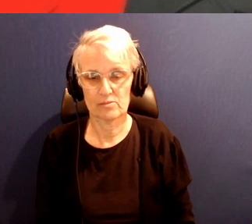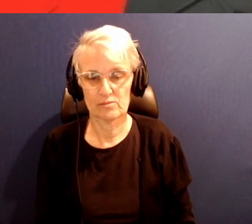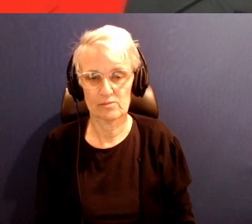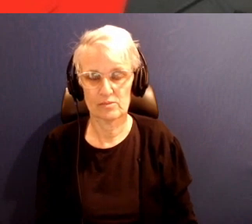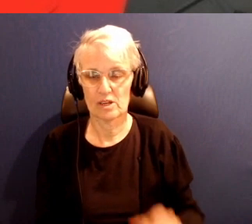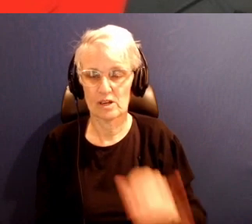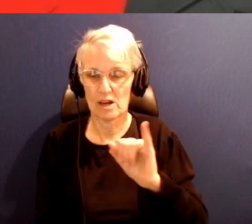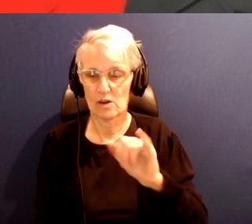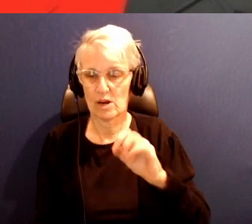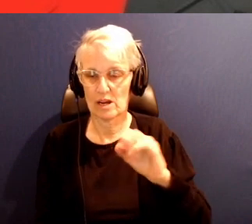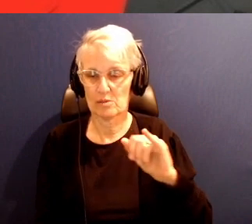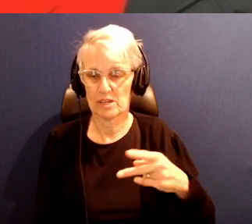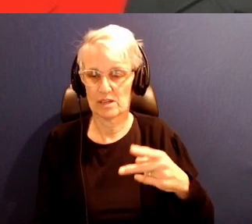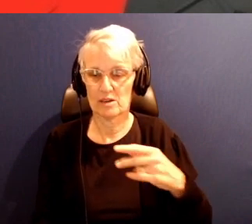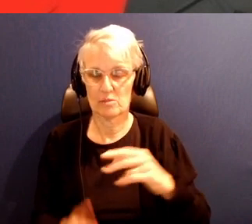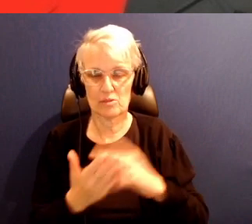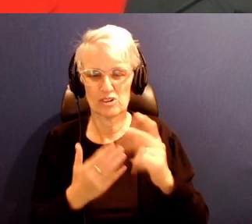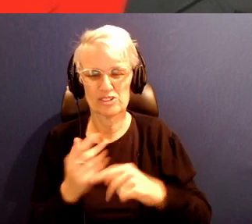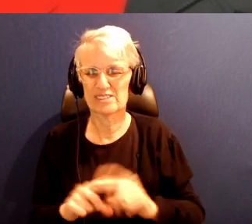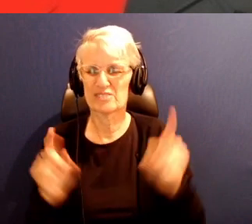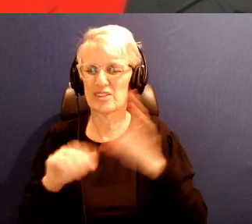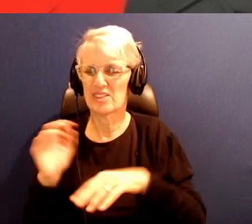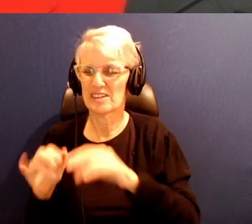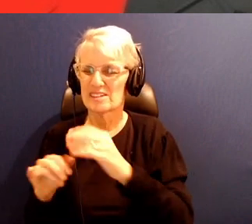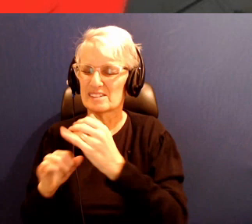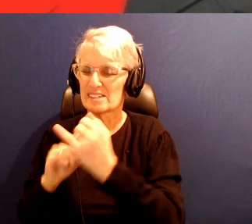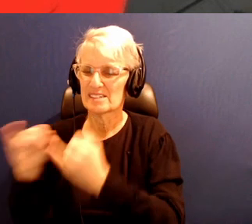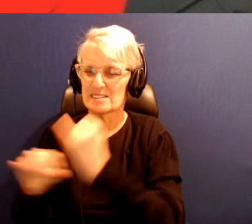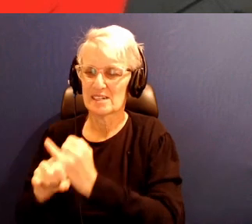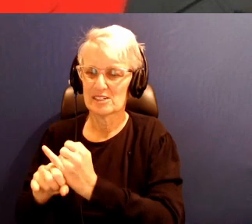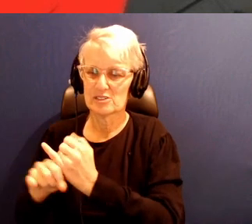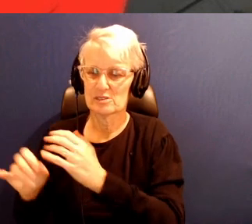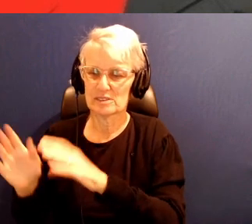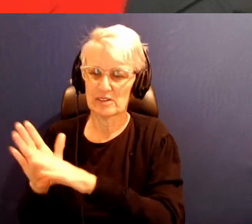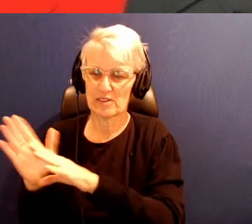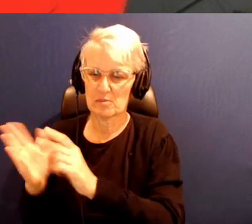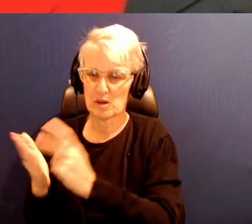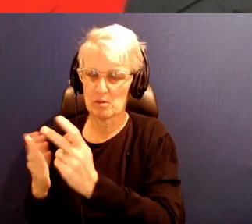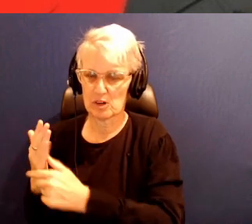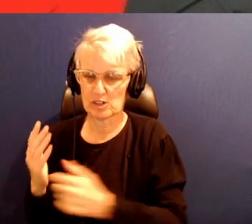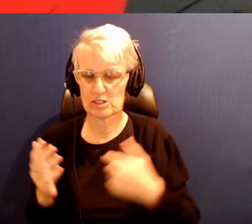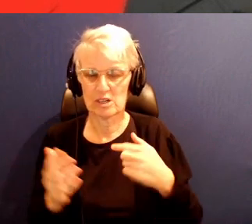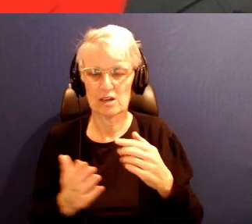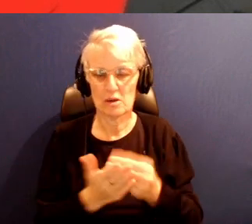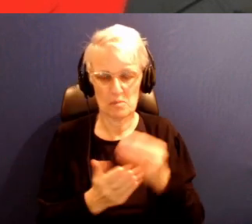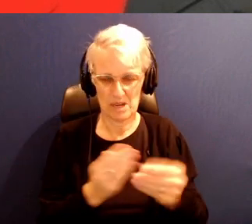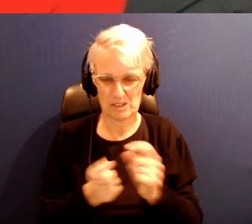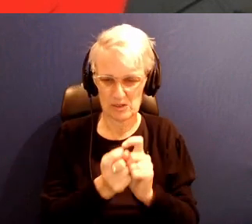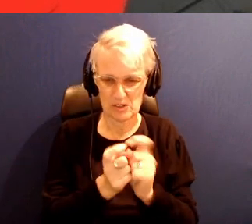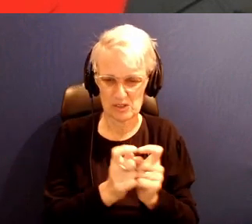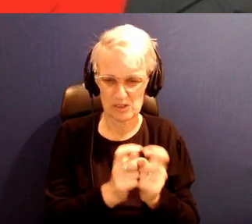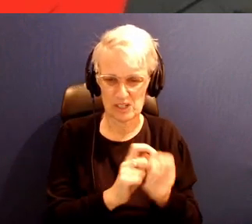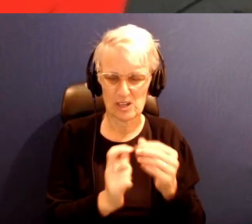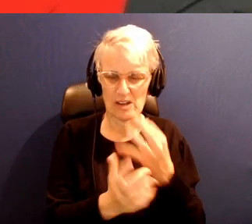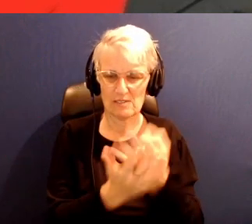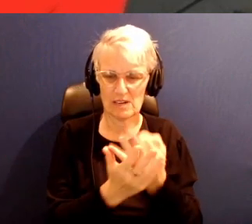Given that IYIP projects will differ from traditional international development projects, we adapted some of the budget